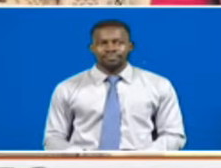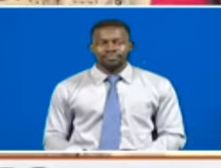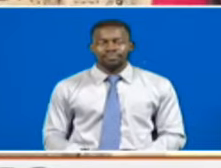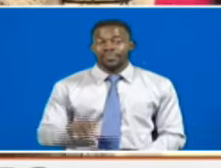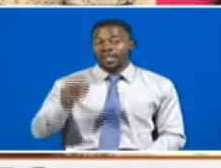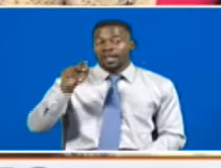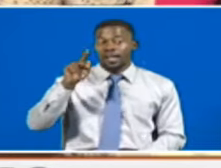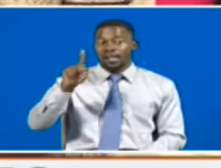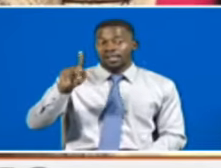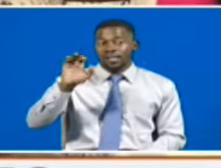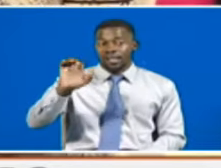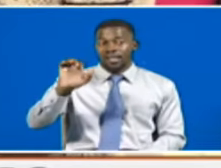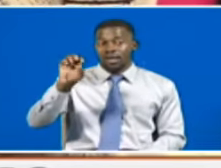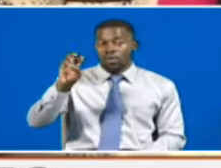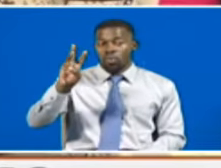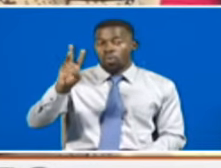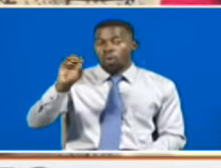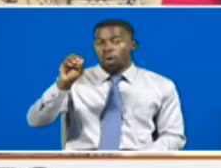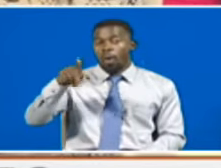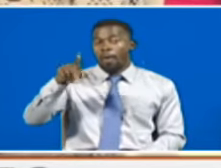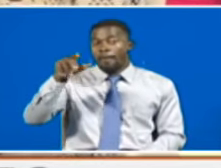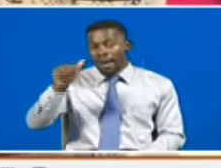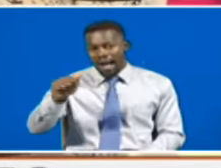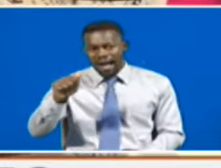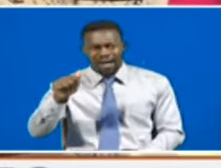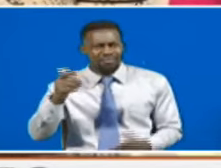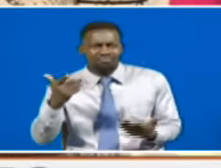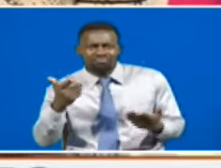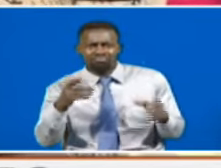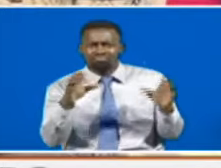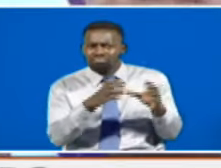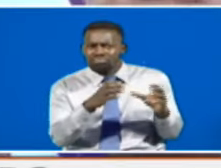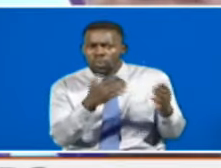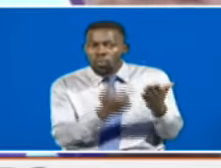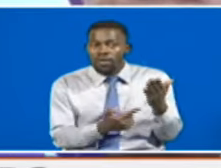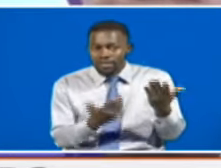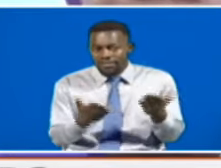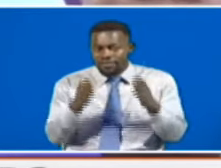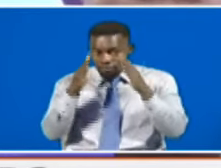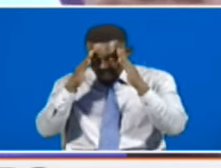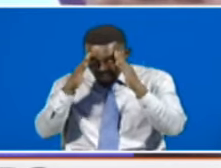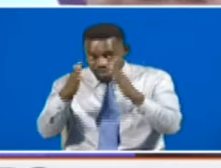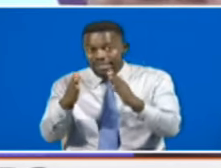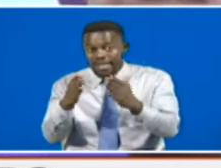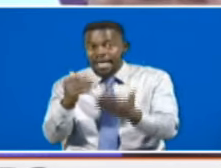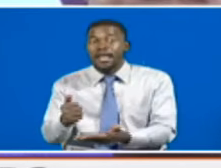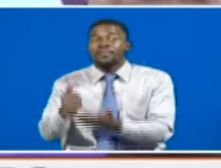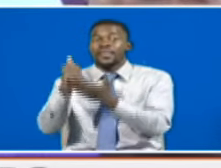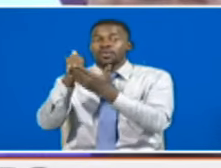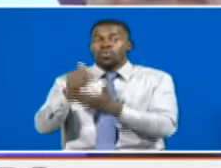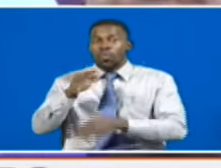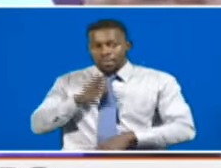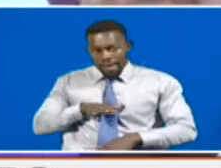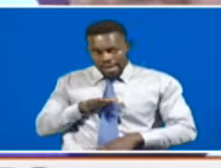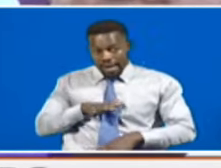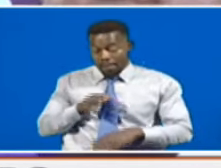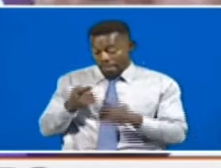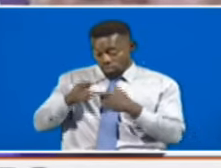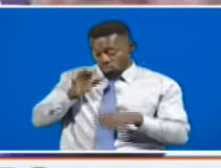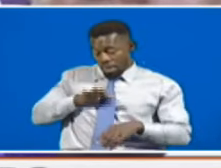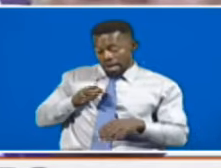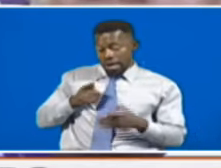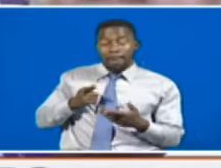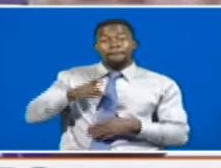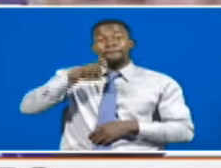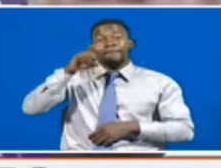KEWOTA is an association that caters for the women teachers, Kenya Women Teachers Association. We care for the teachers, and our